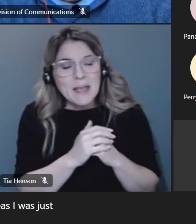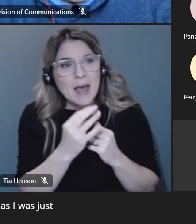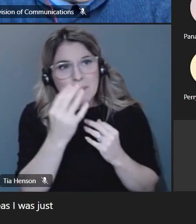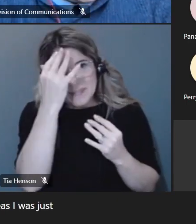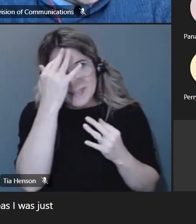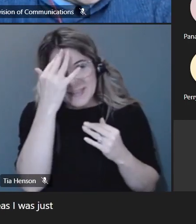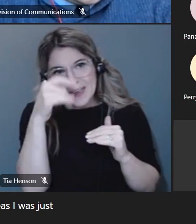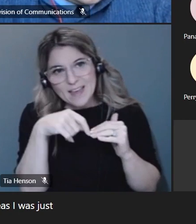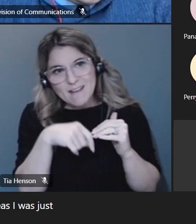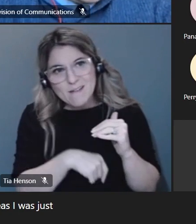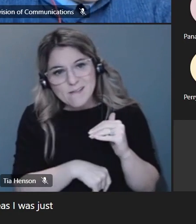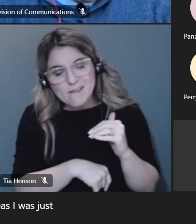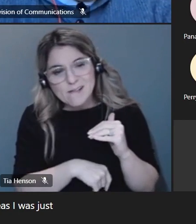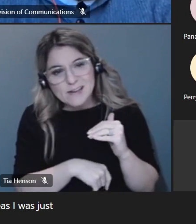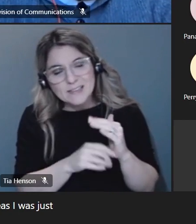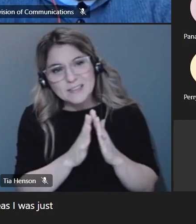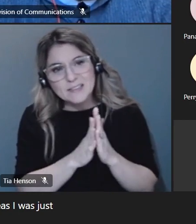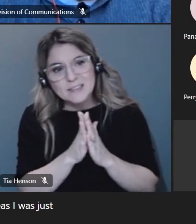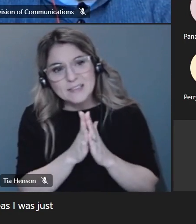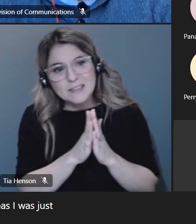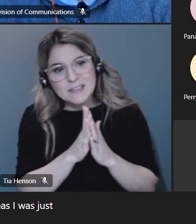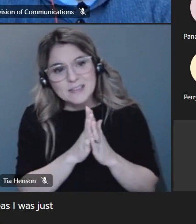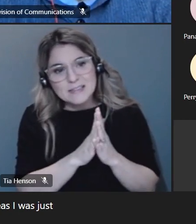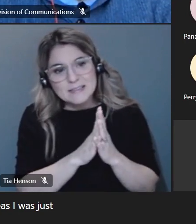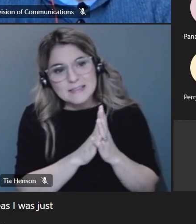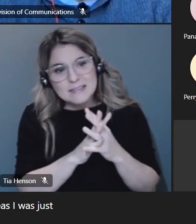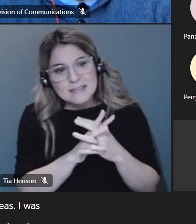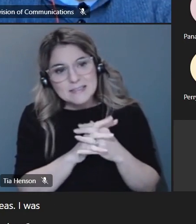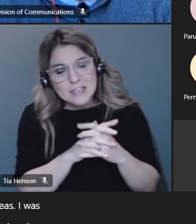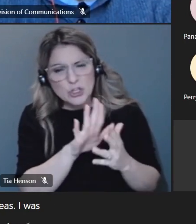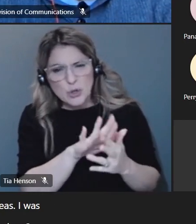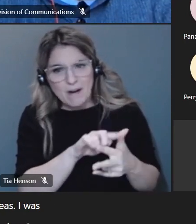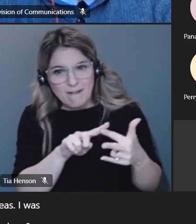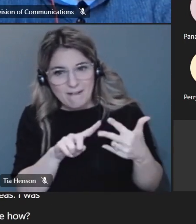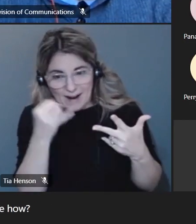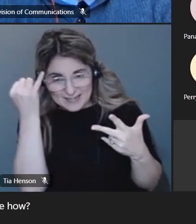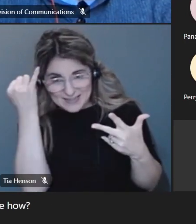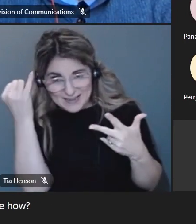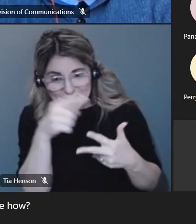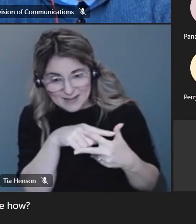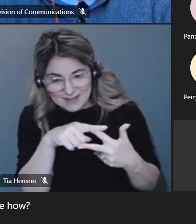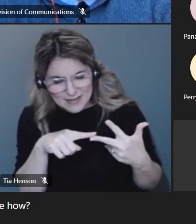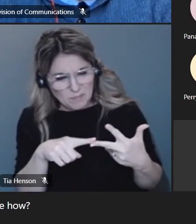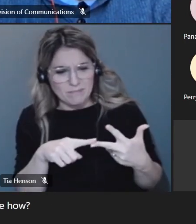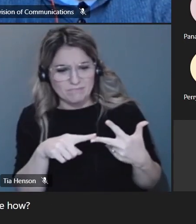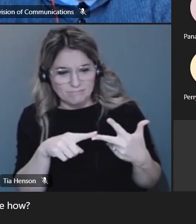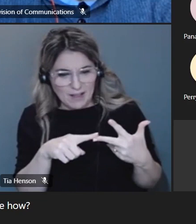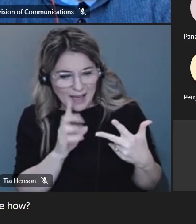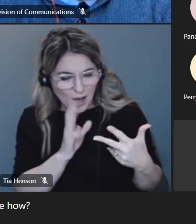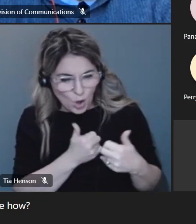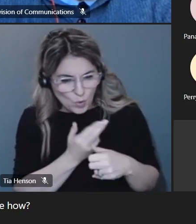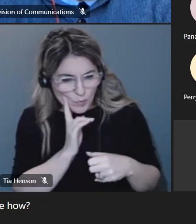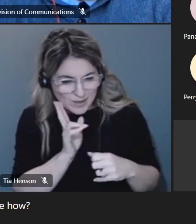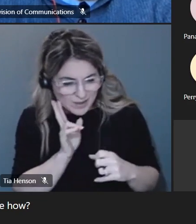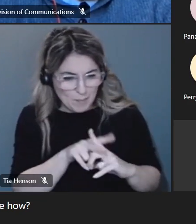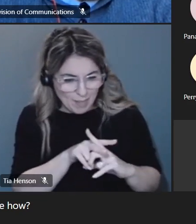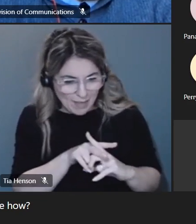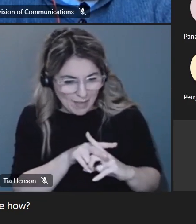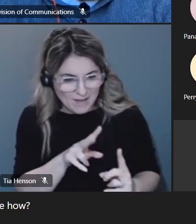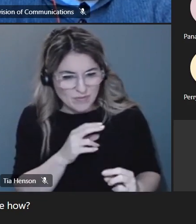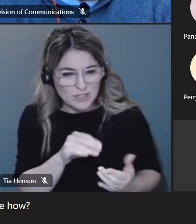into all of them and like how um we can utilize student voice to present them